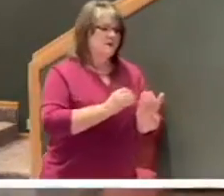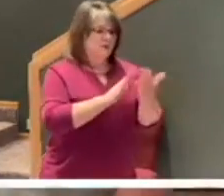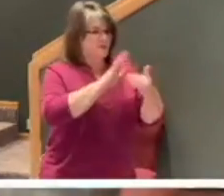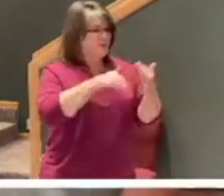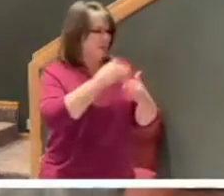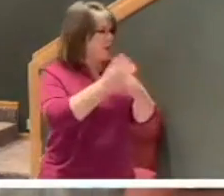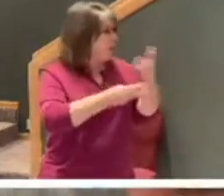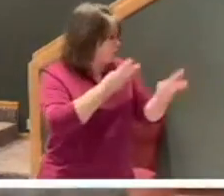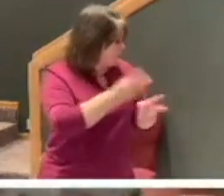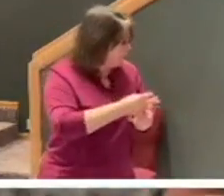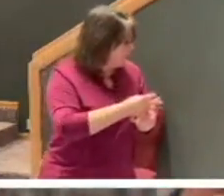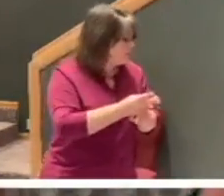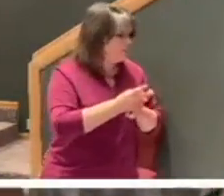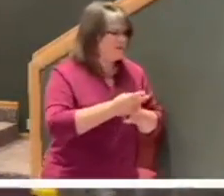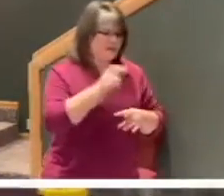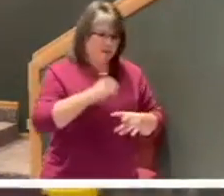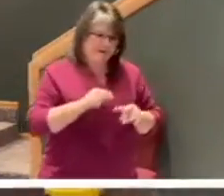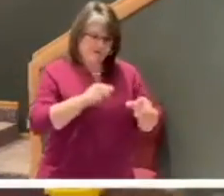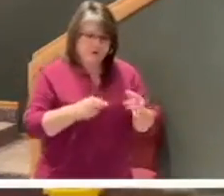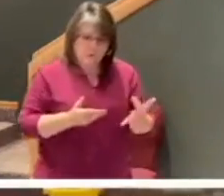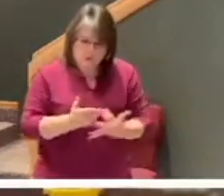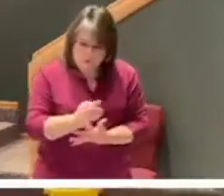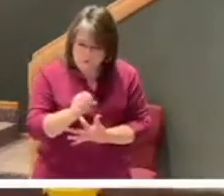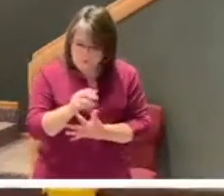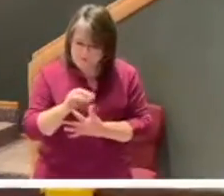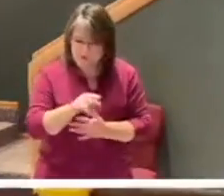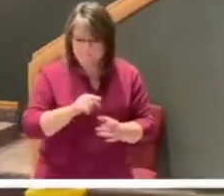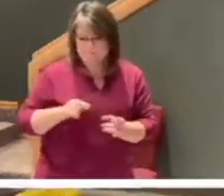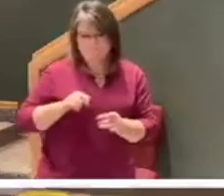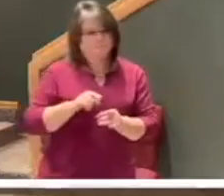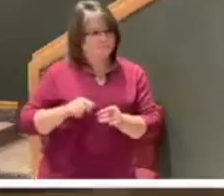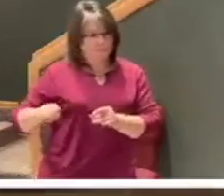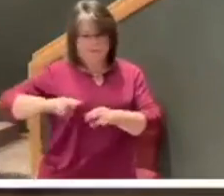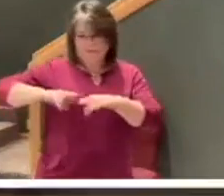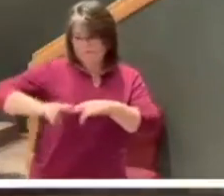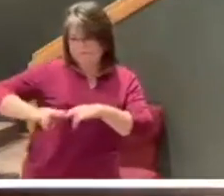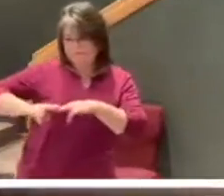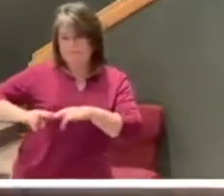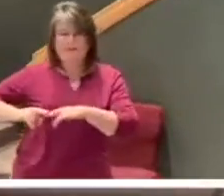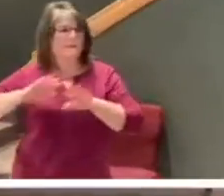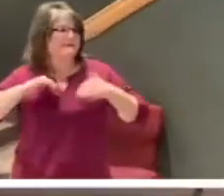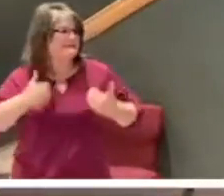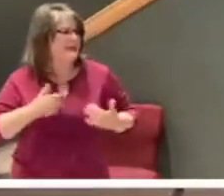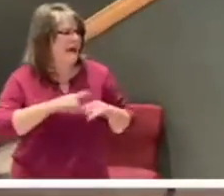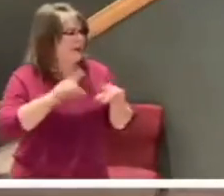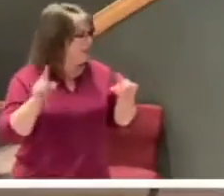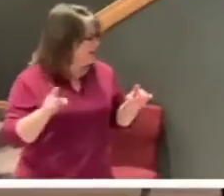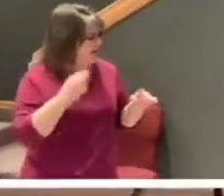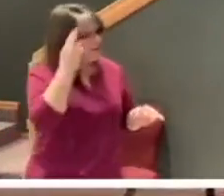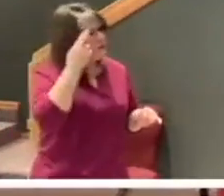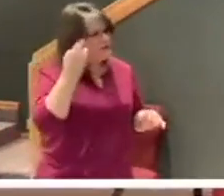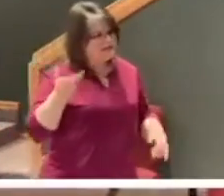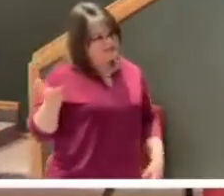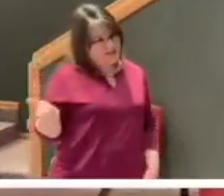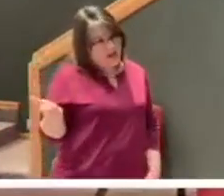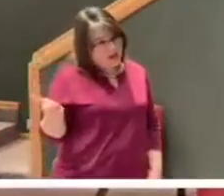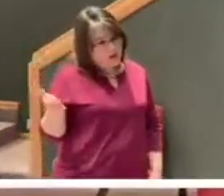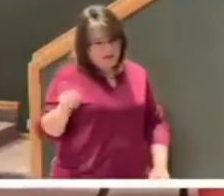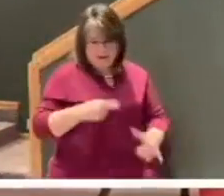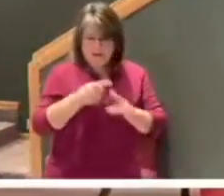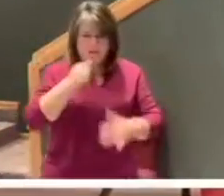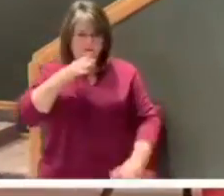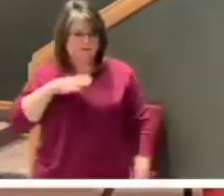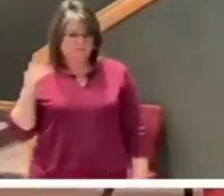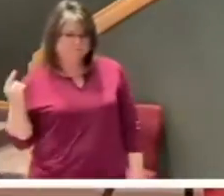he says, I have to go through Samaria. And so he goes and he sits down. He's tired, but this is the reason that he's there. And then this